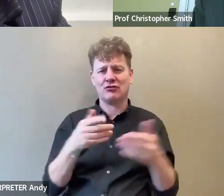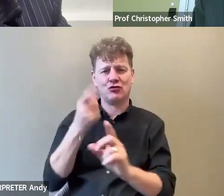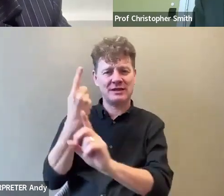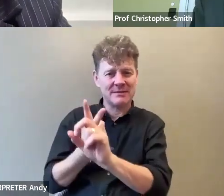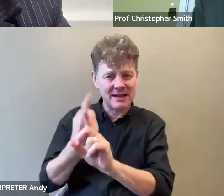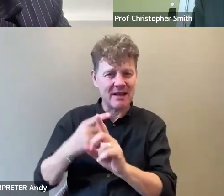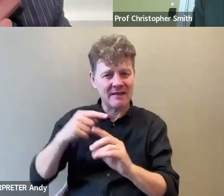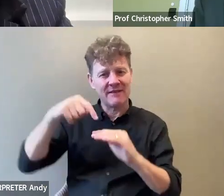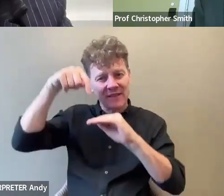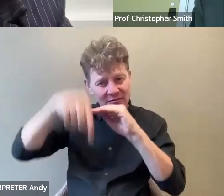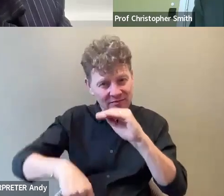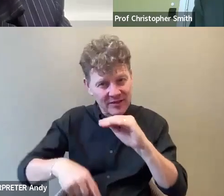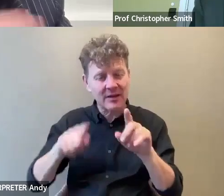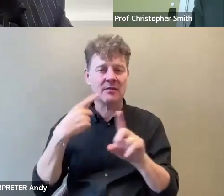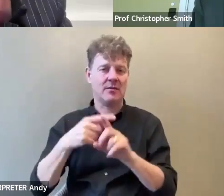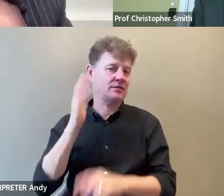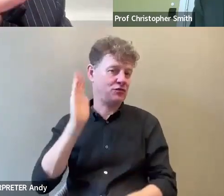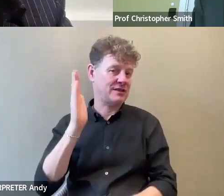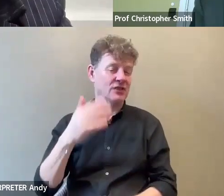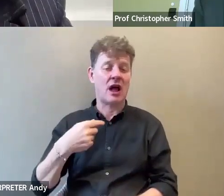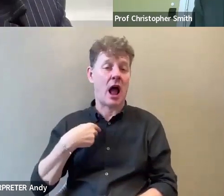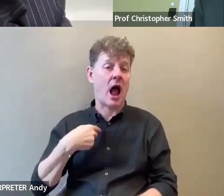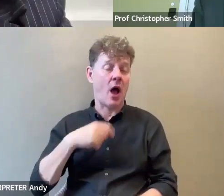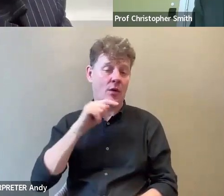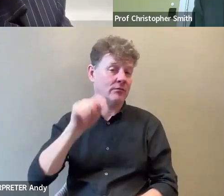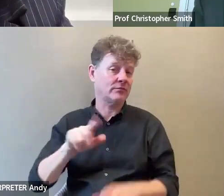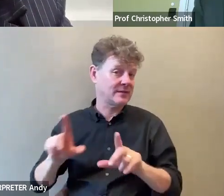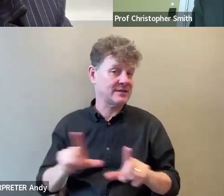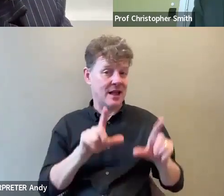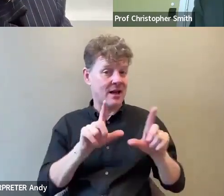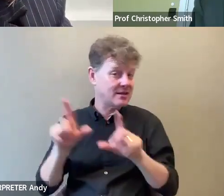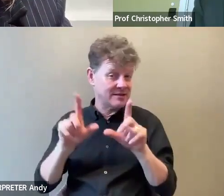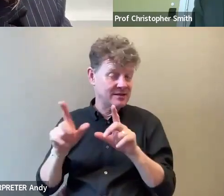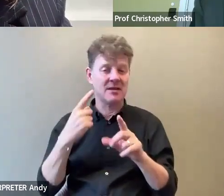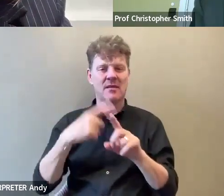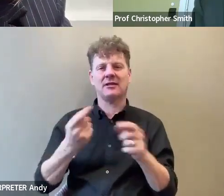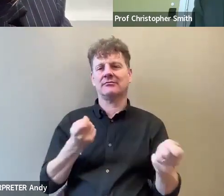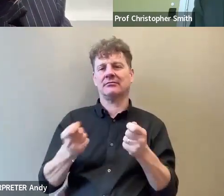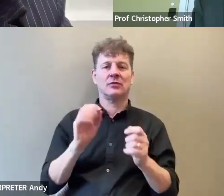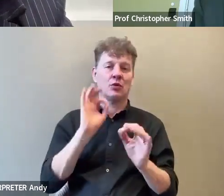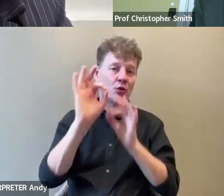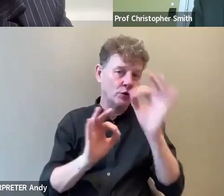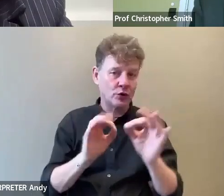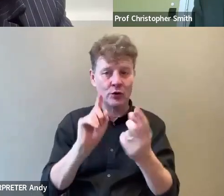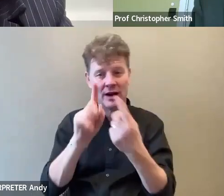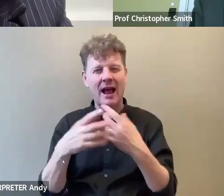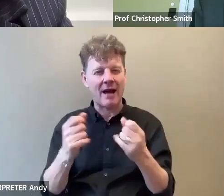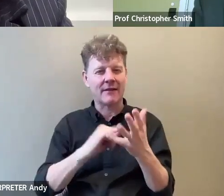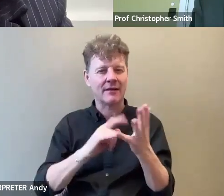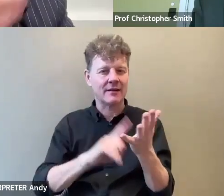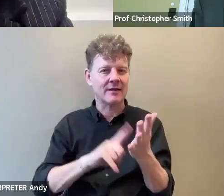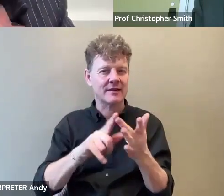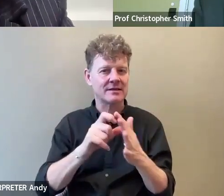more detail and give his presentation. I'll be working through his slides and then I'll be facilitating some Q&A at the end. We have a Slido, so do